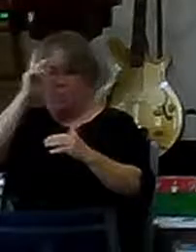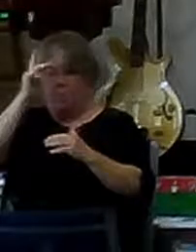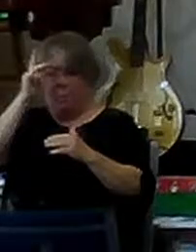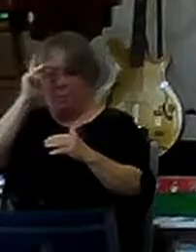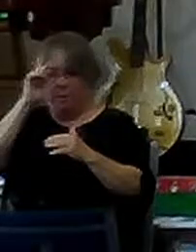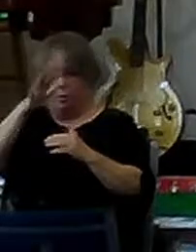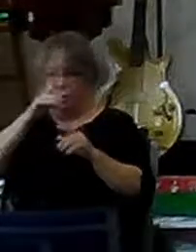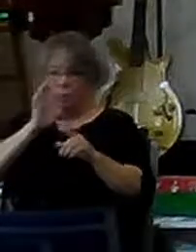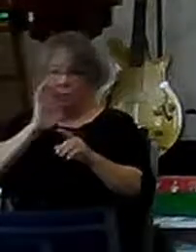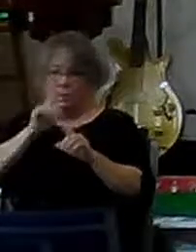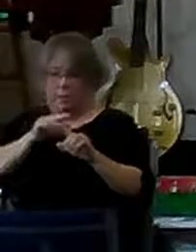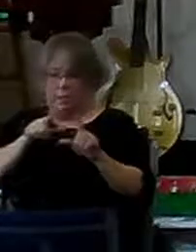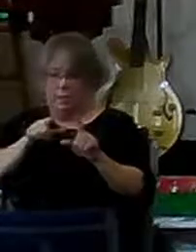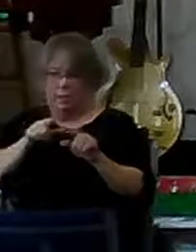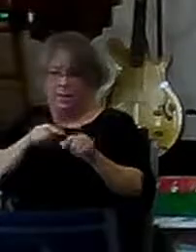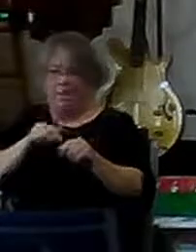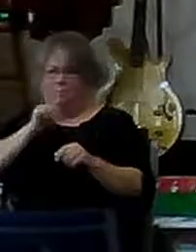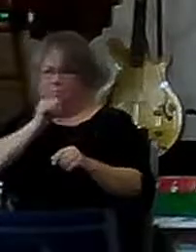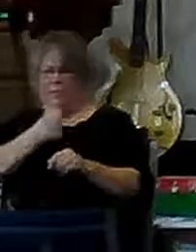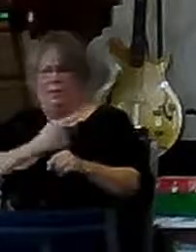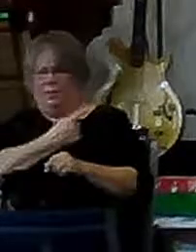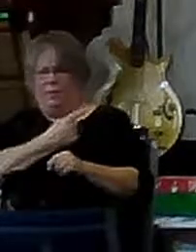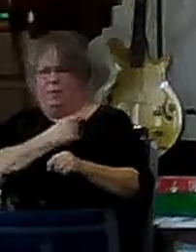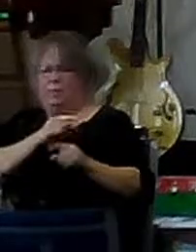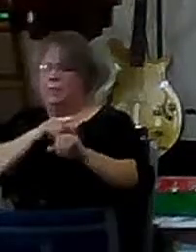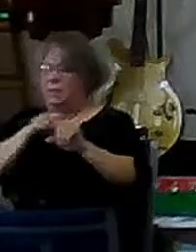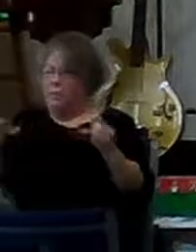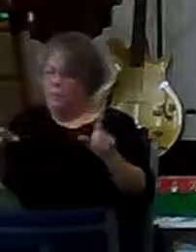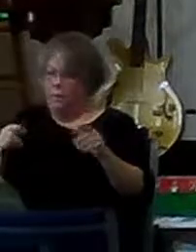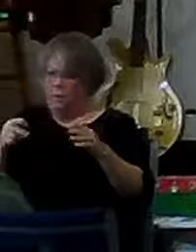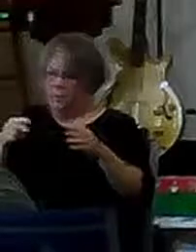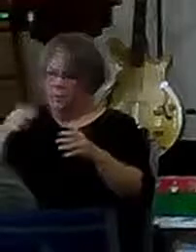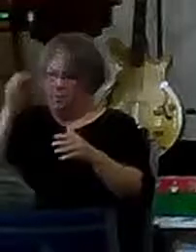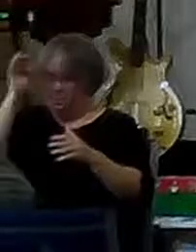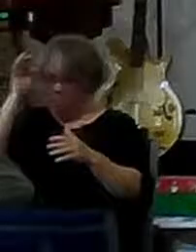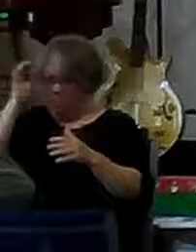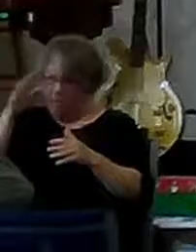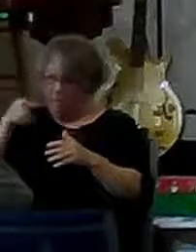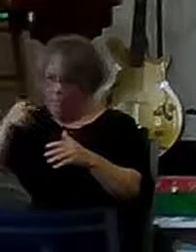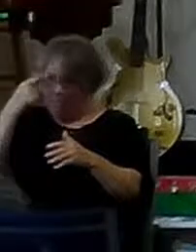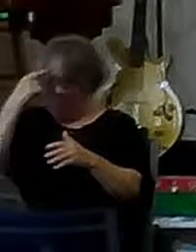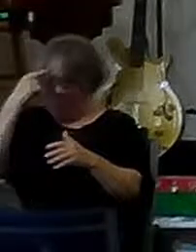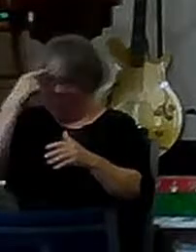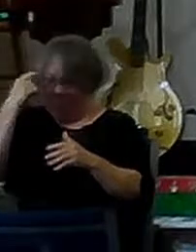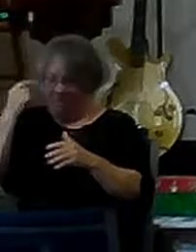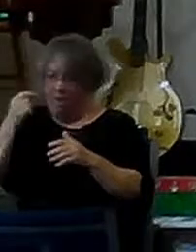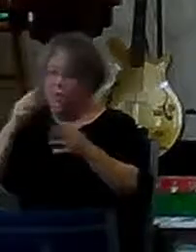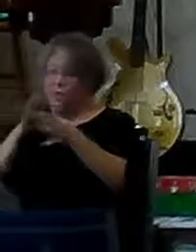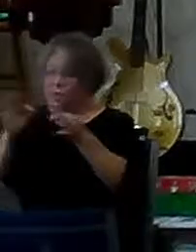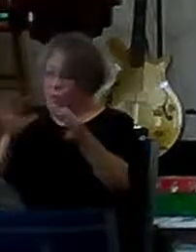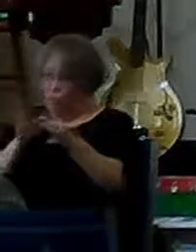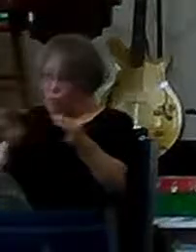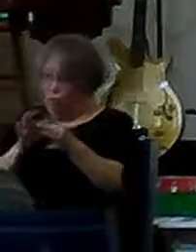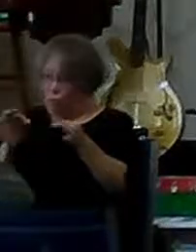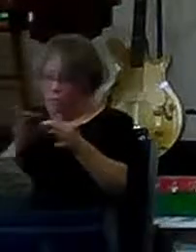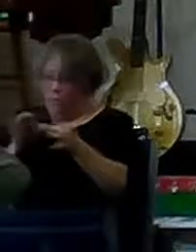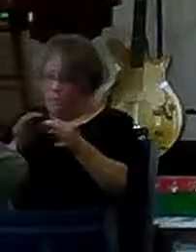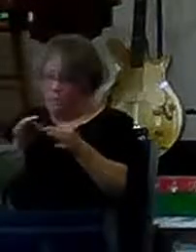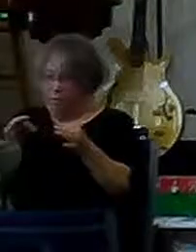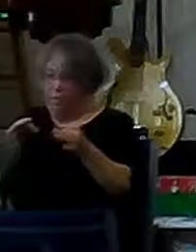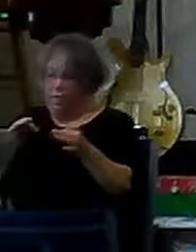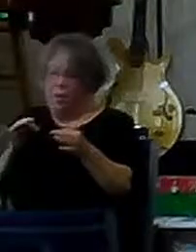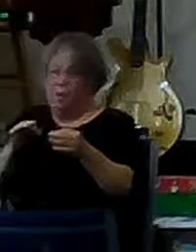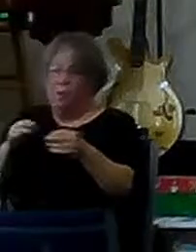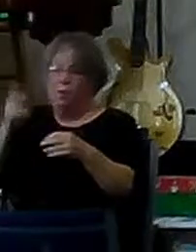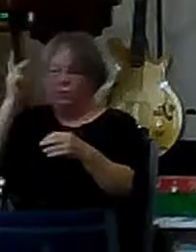say as he begins a study of Romans chapter 9. And so the pastor came to the pulpit, if he had a pulpit,